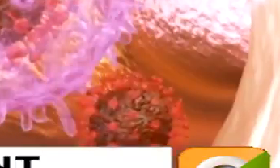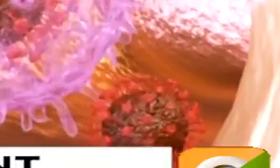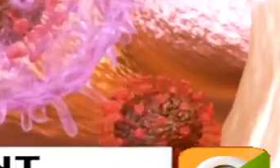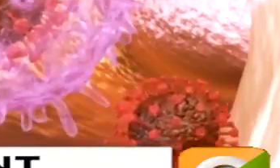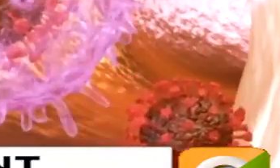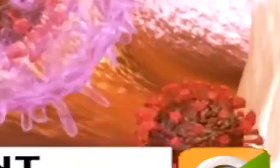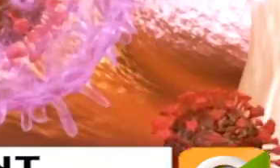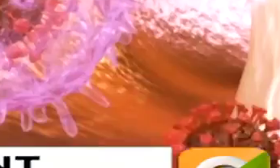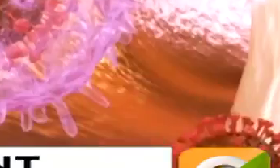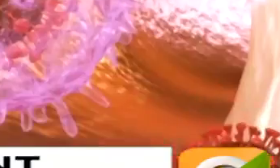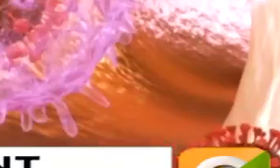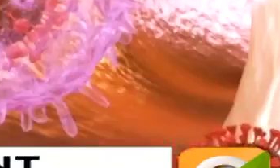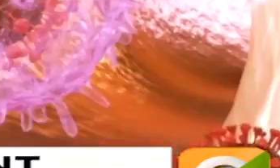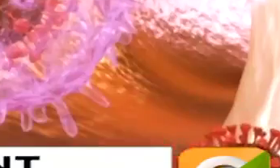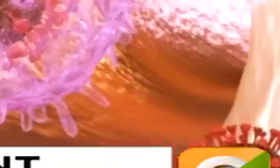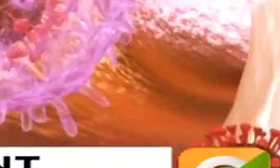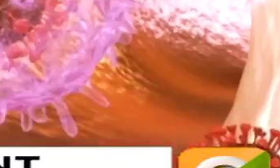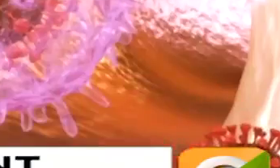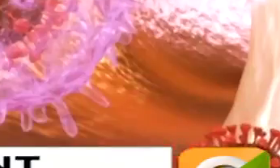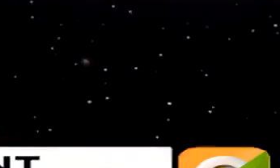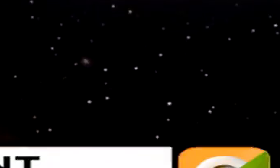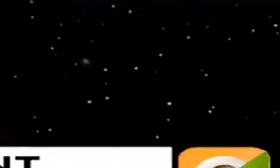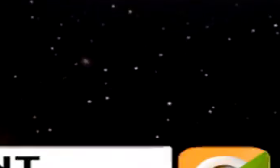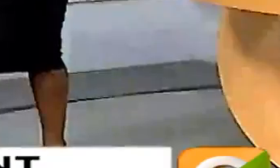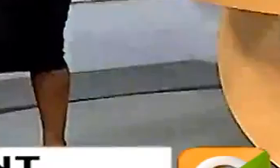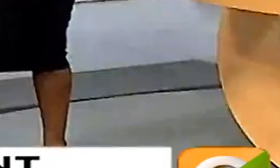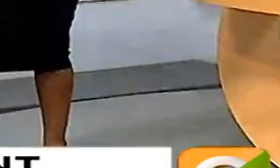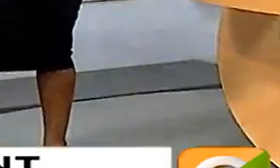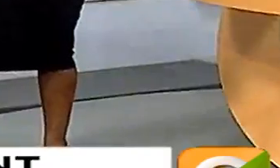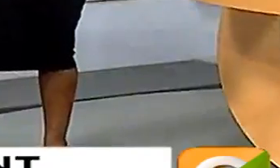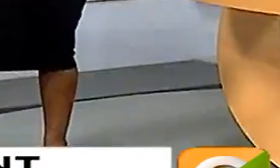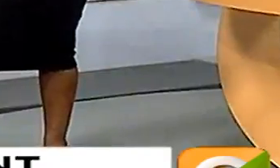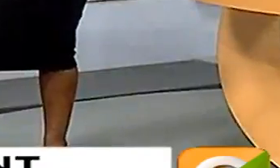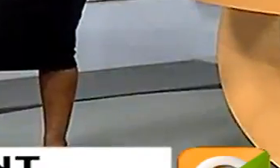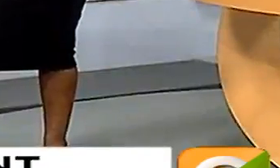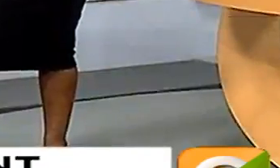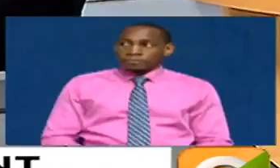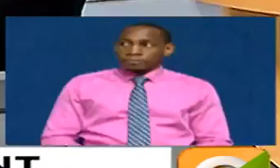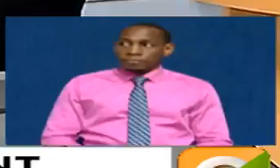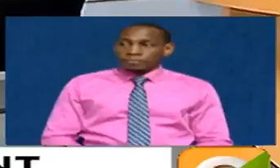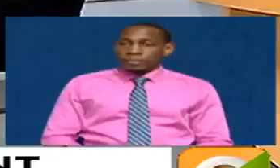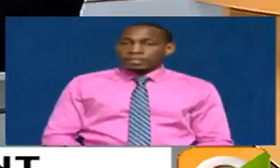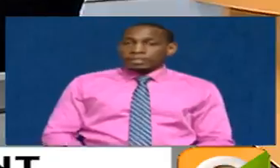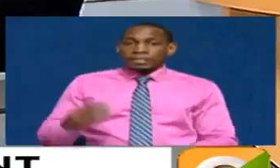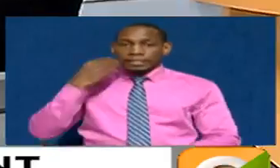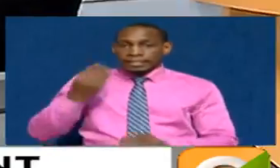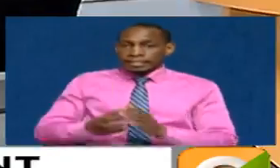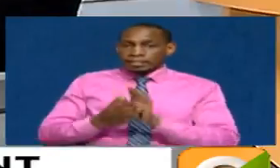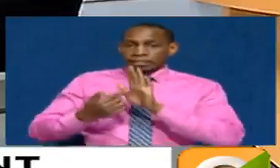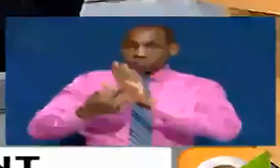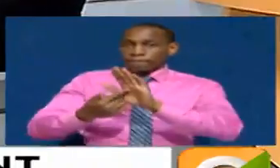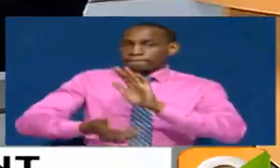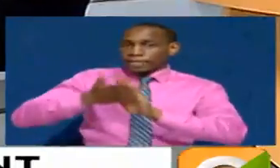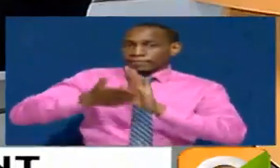at once. This means the incubation period from the time of exposure to the time you exhibit symptoms is much shorter. The symptoms develop